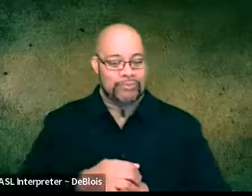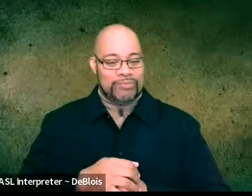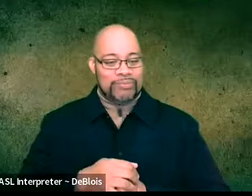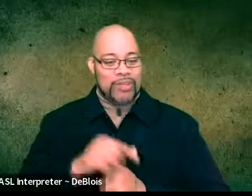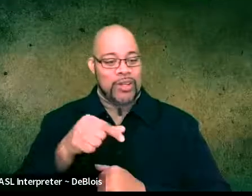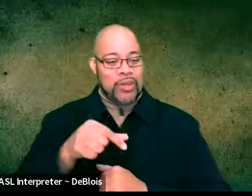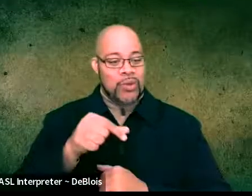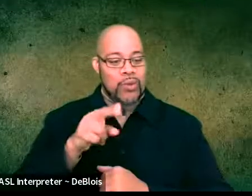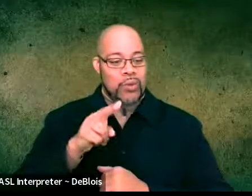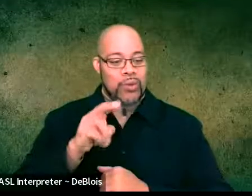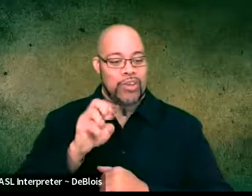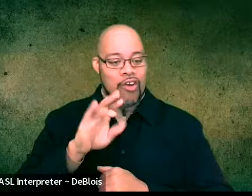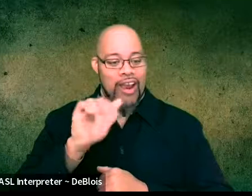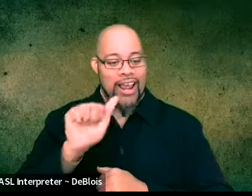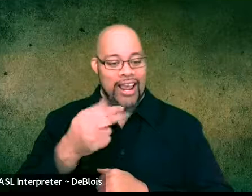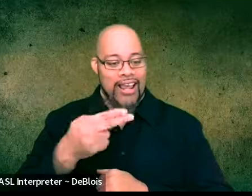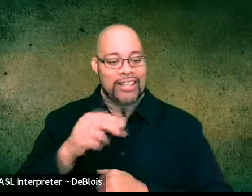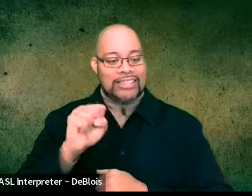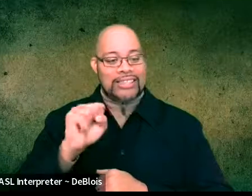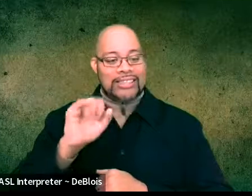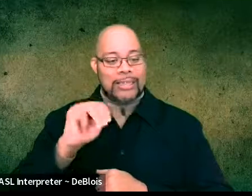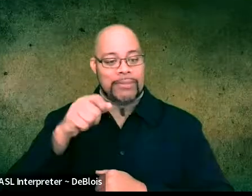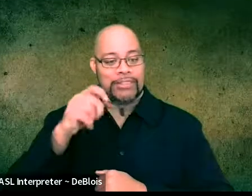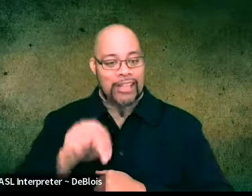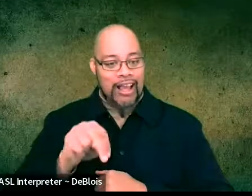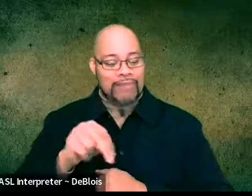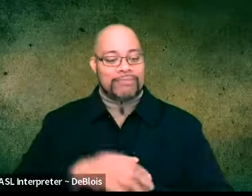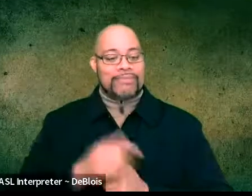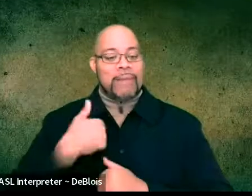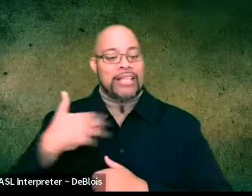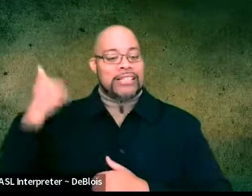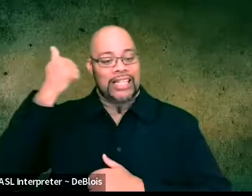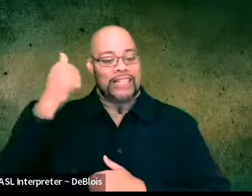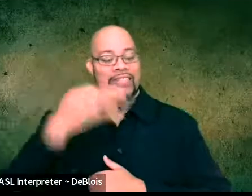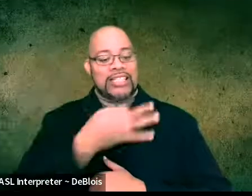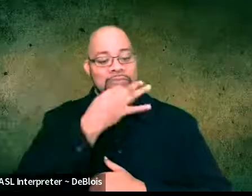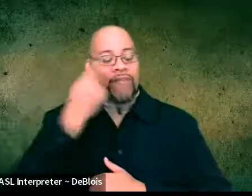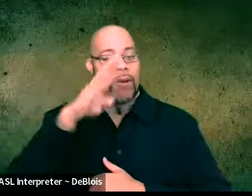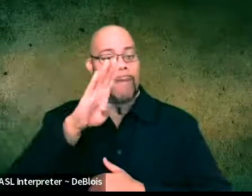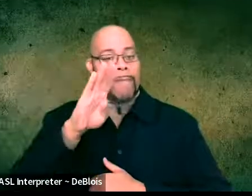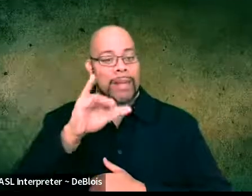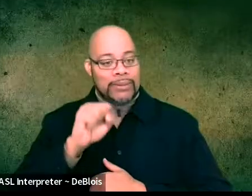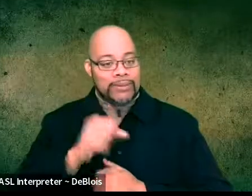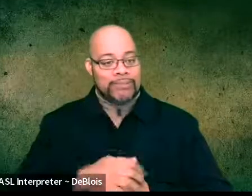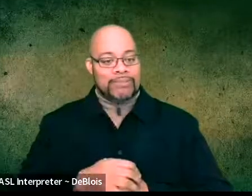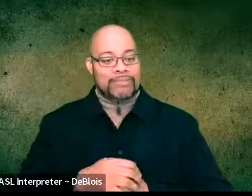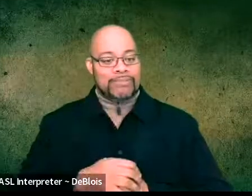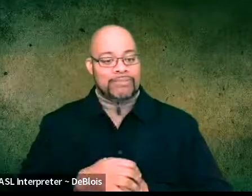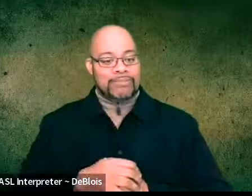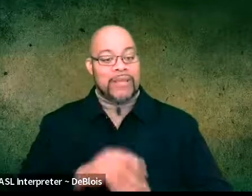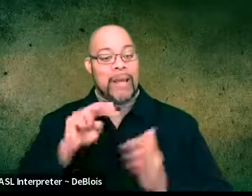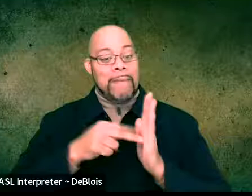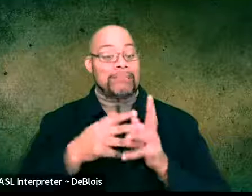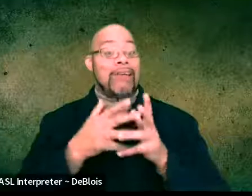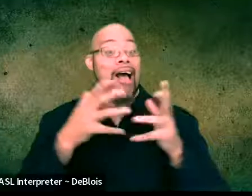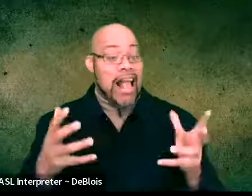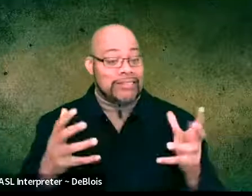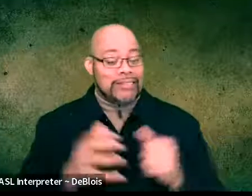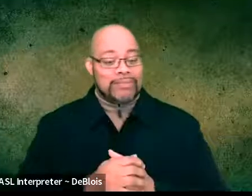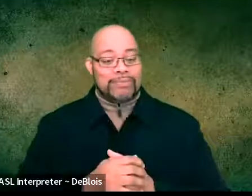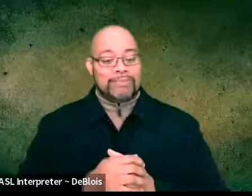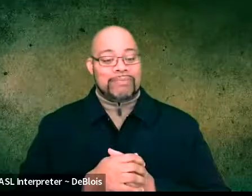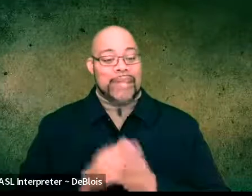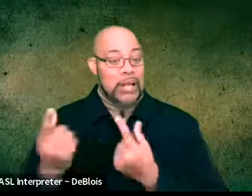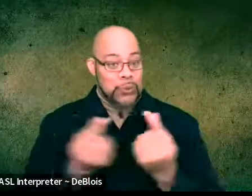Kier Simpson formerly. I am the executive expert for BIMS, which means a lot. I do a